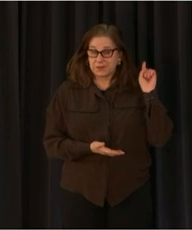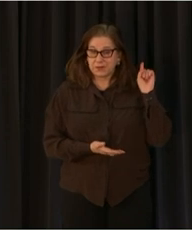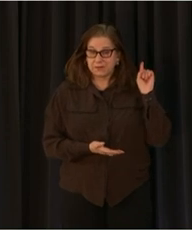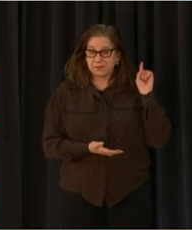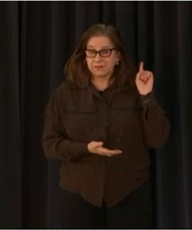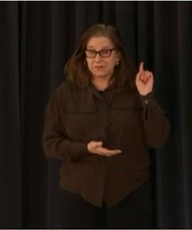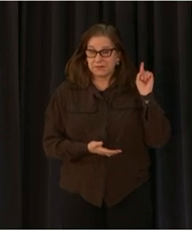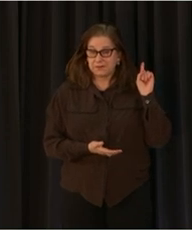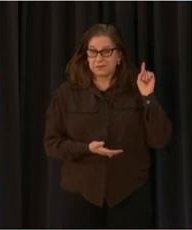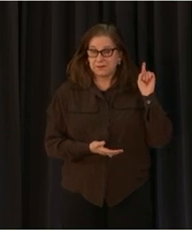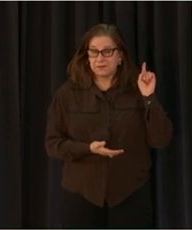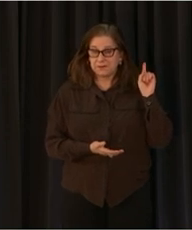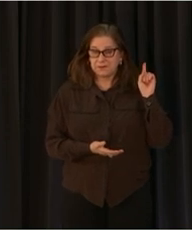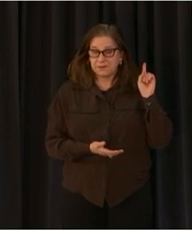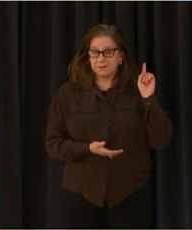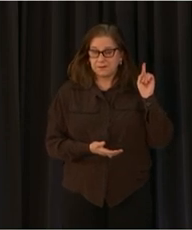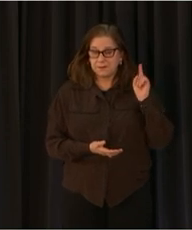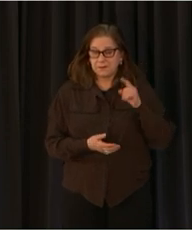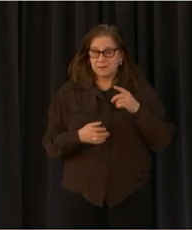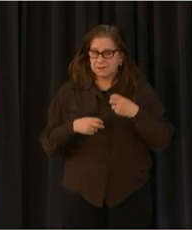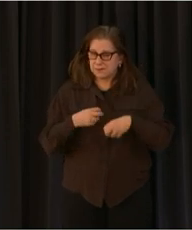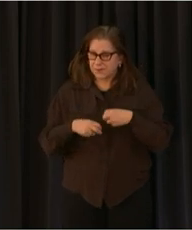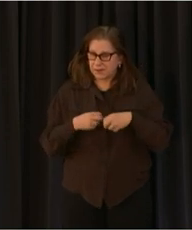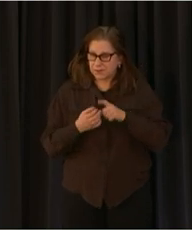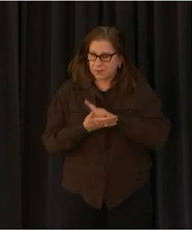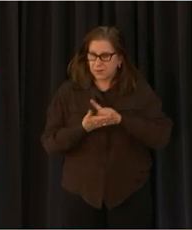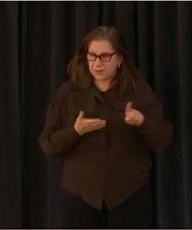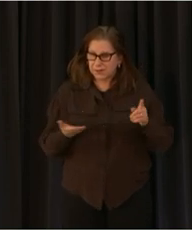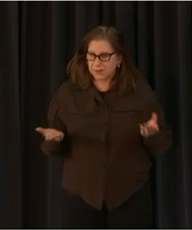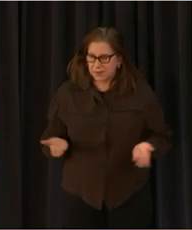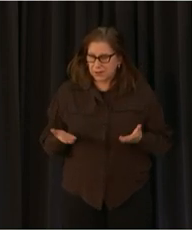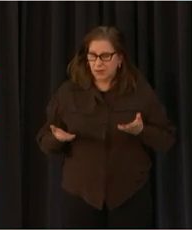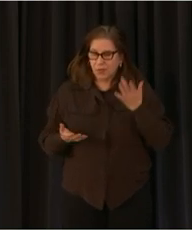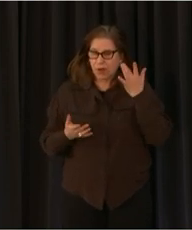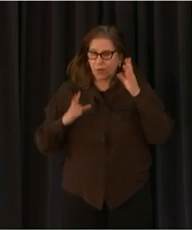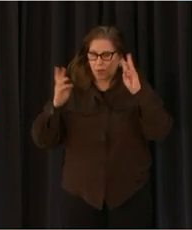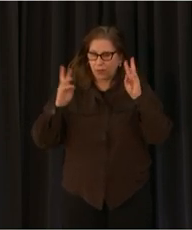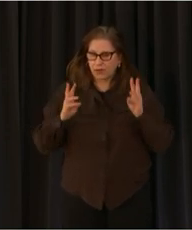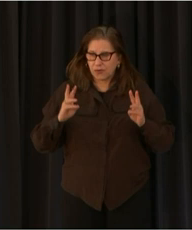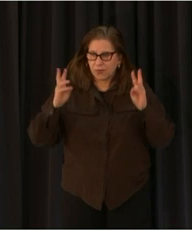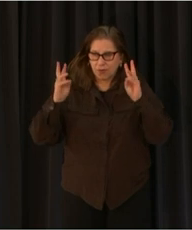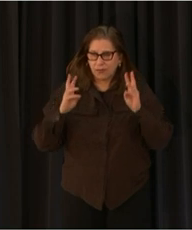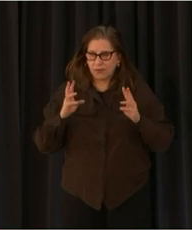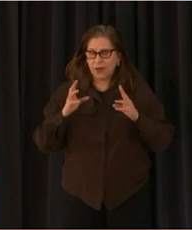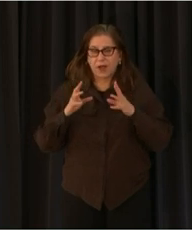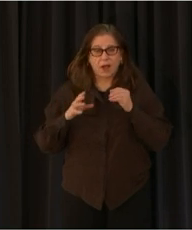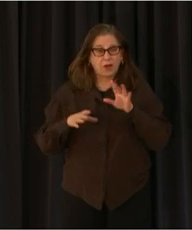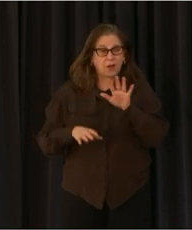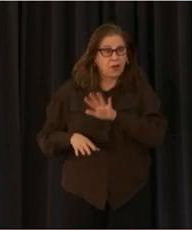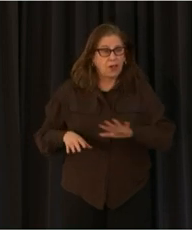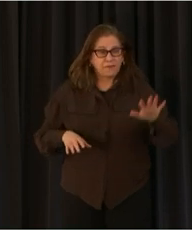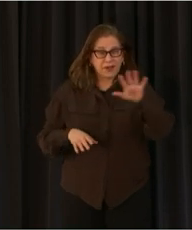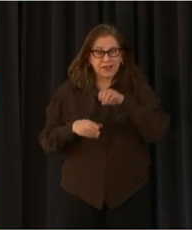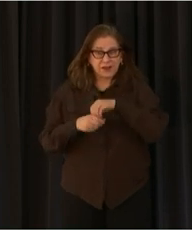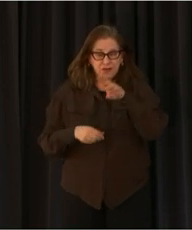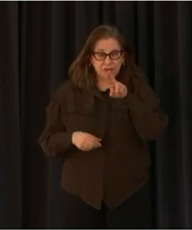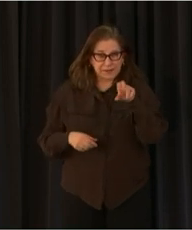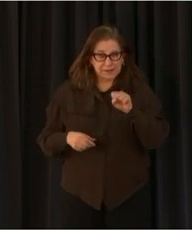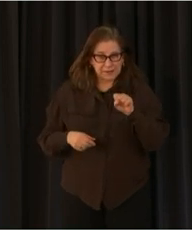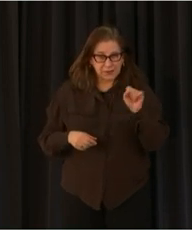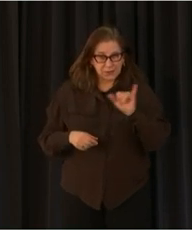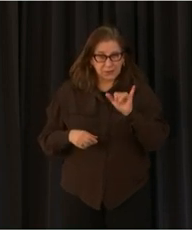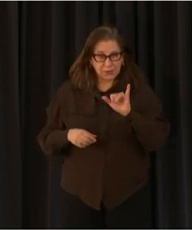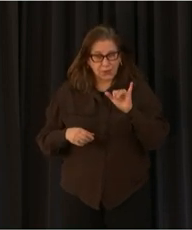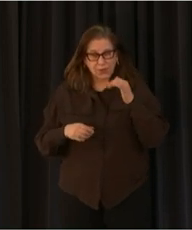very difficult week in the U.S. in terms of inclement weather, with the vast majority of states in this country experiencing